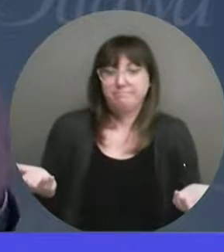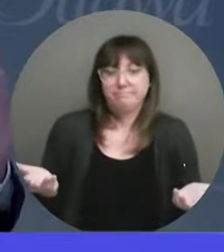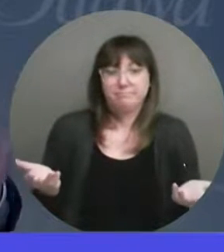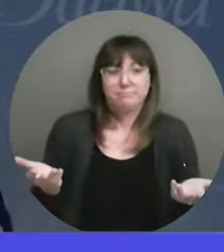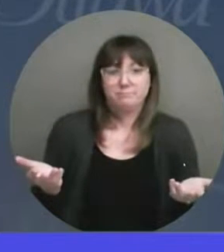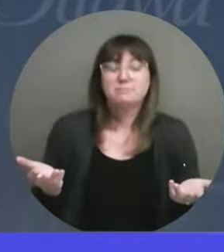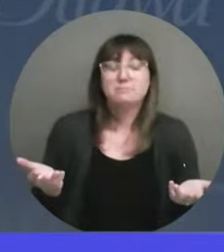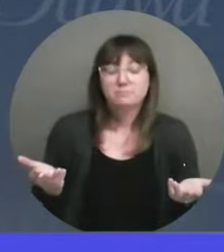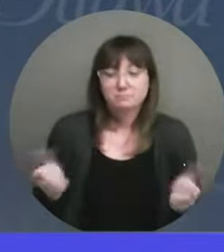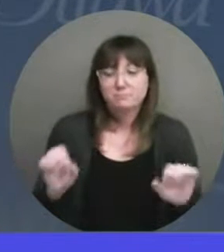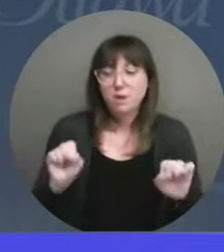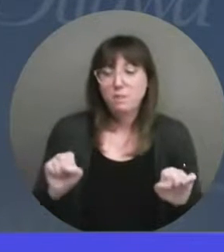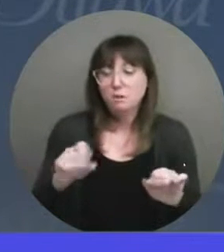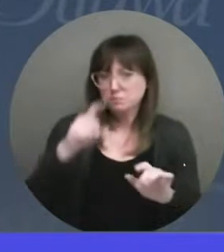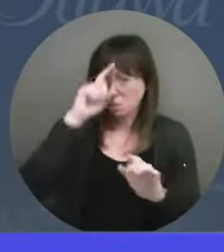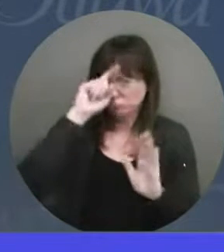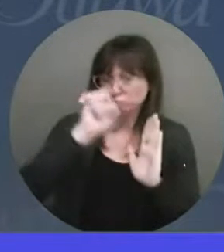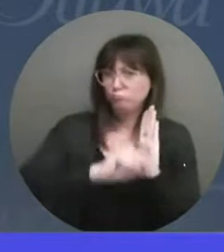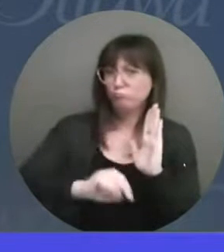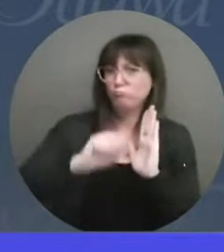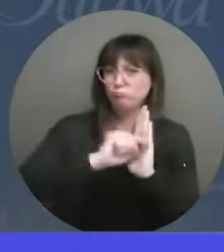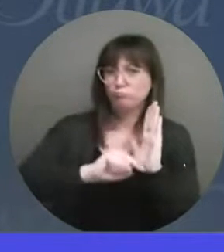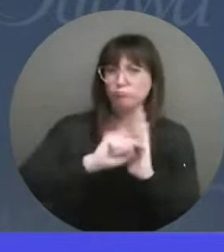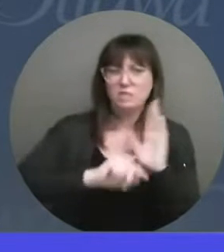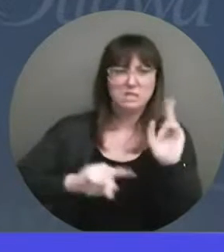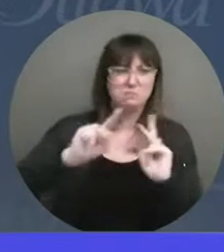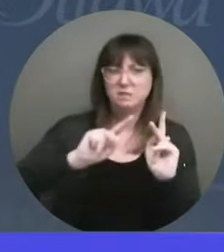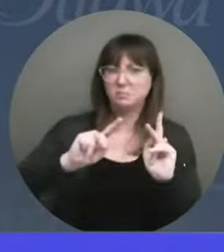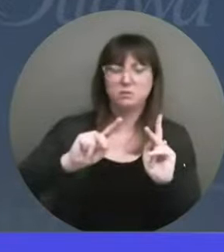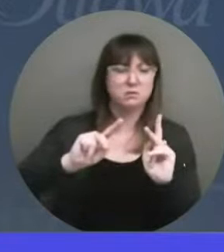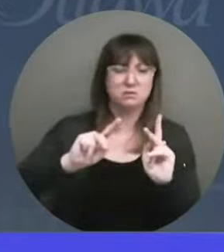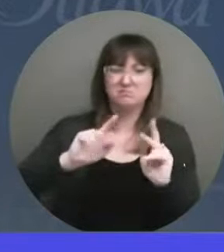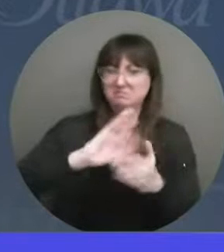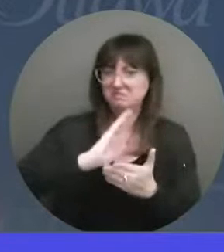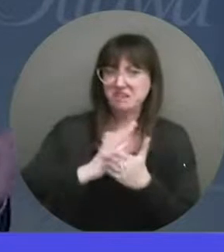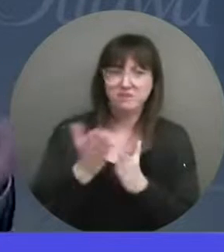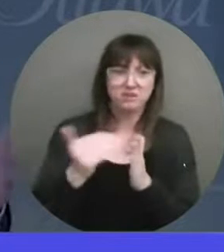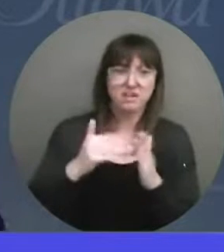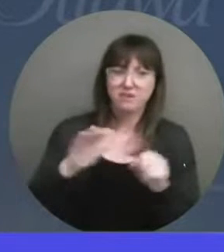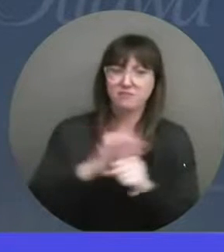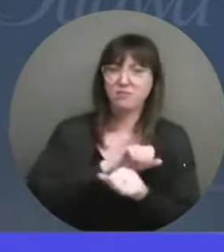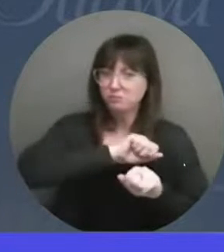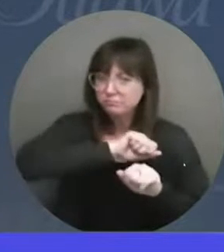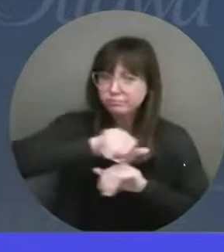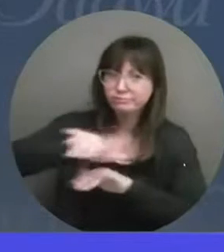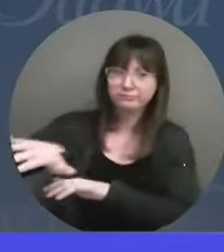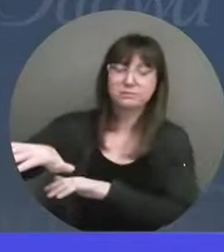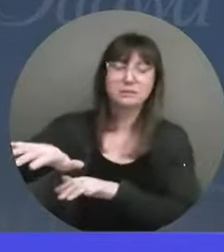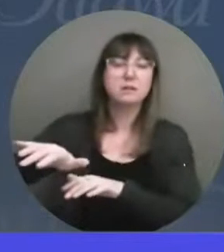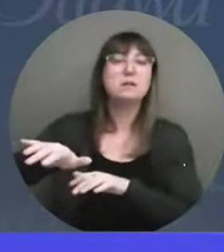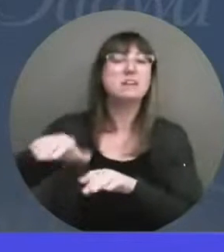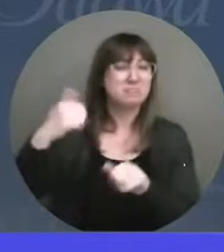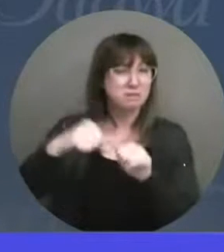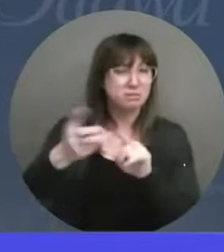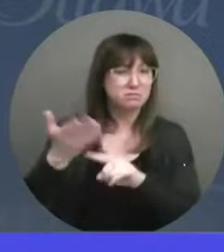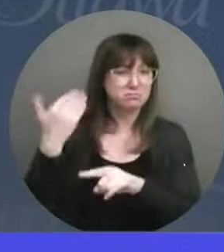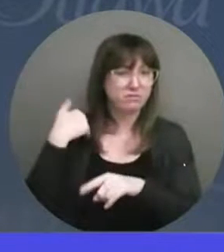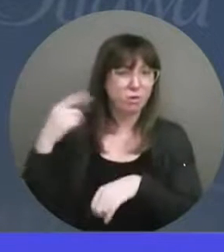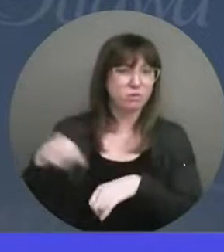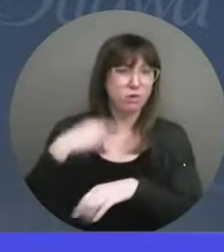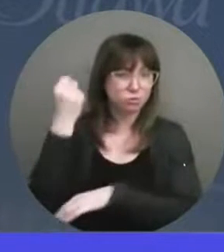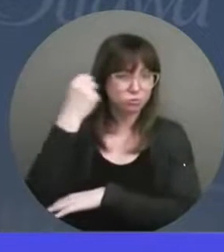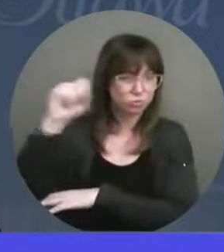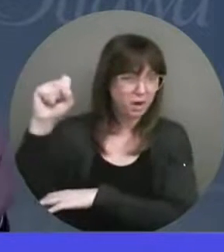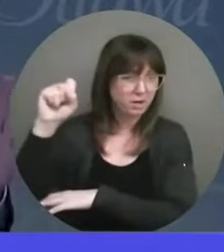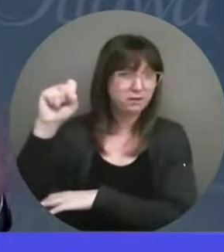that ridership won't go back to pre-COVID levels. We saw the same thing when we had the longest strike in the city's history many years